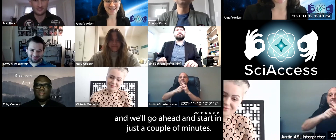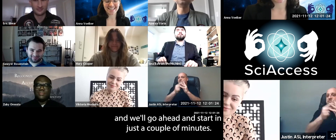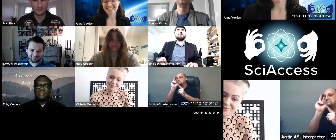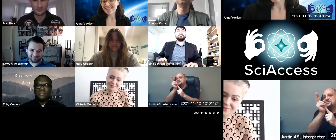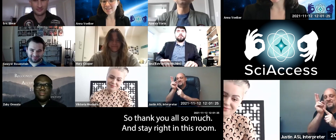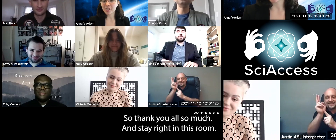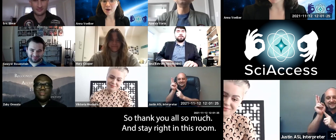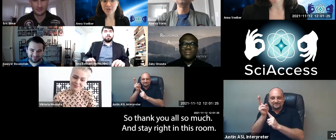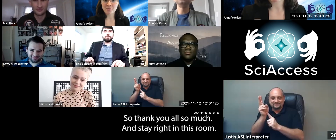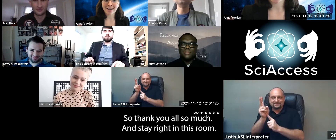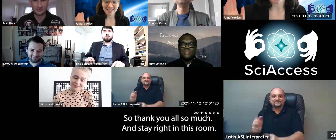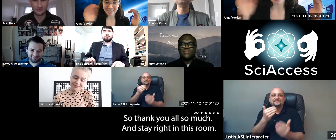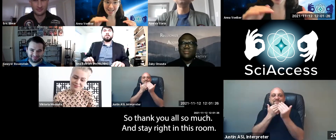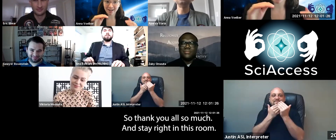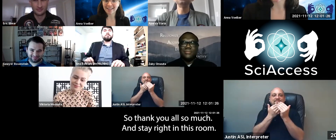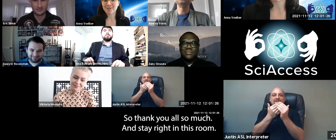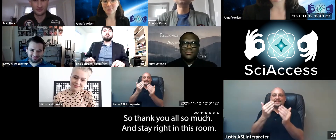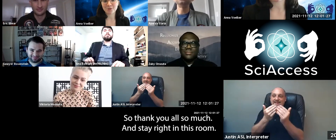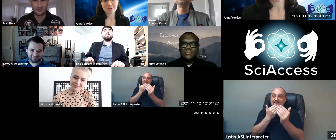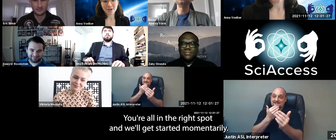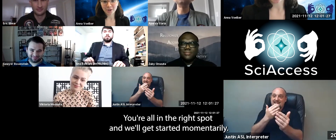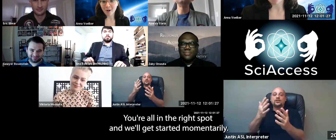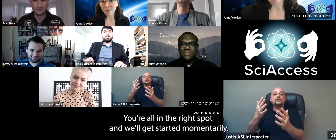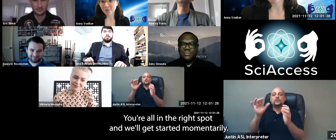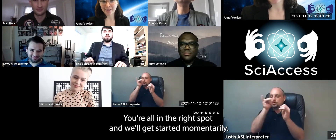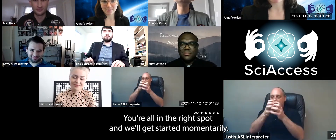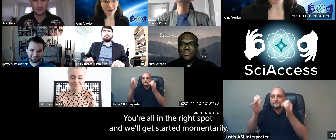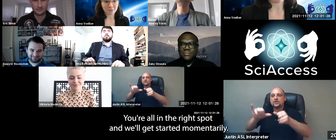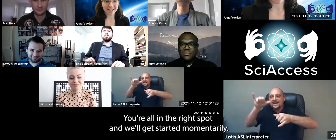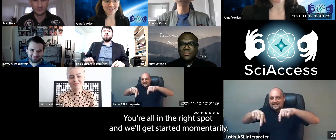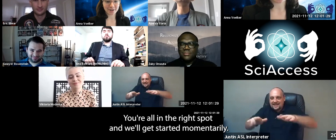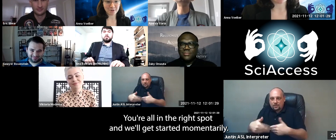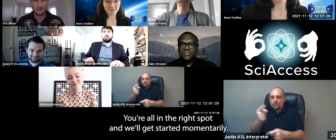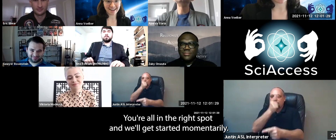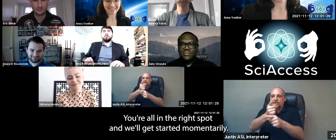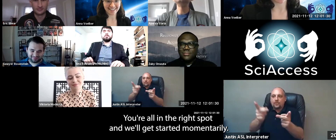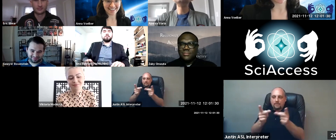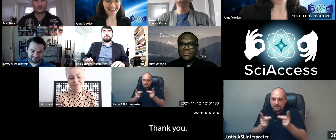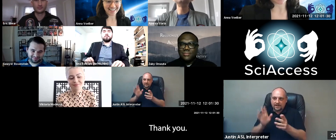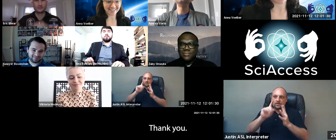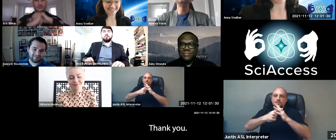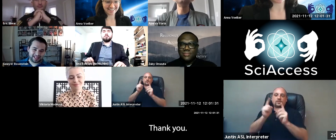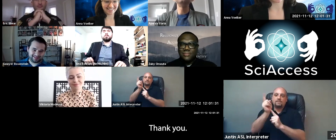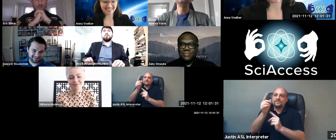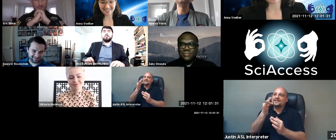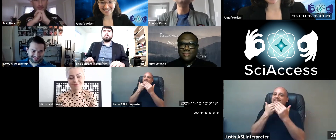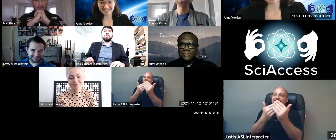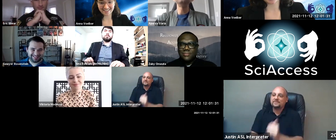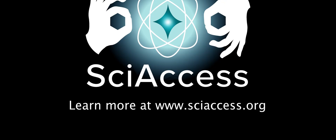couple minutes. So thank you all so much, and stay right in this room. You're all in the right spot, and we'll get started momentarily. Thank you.